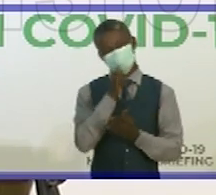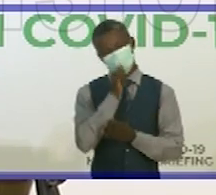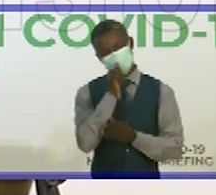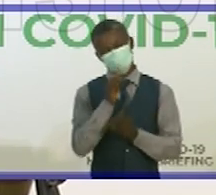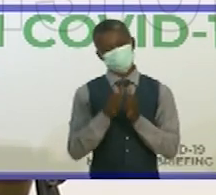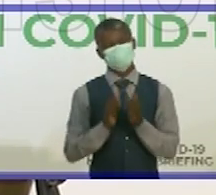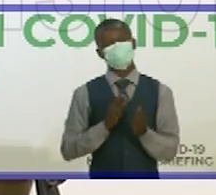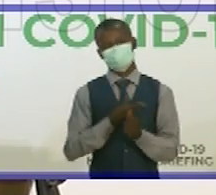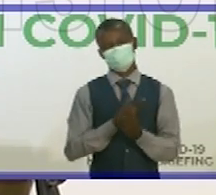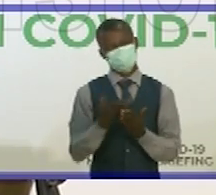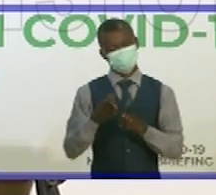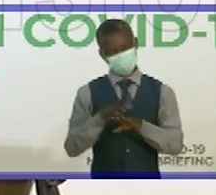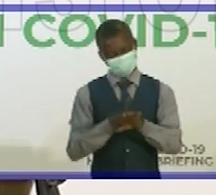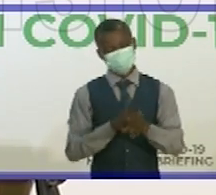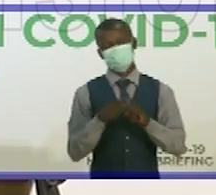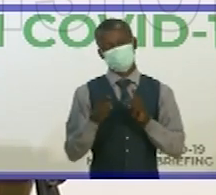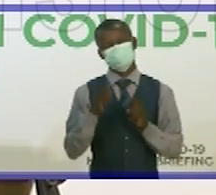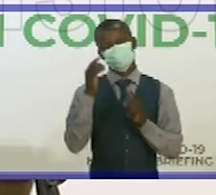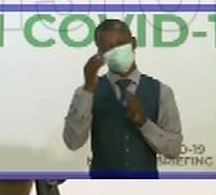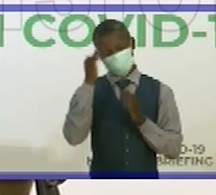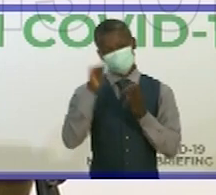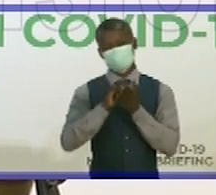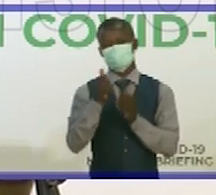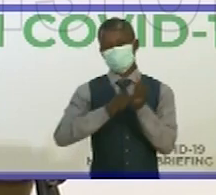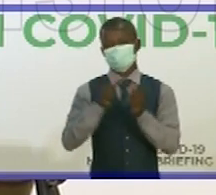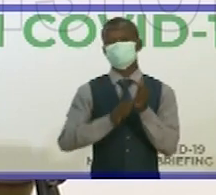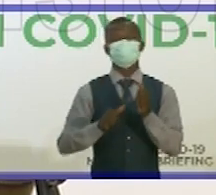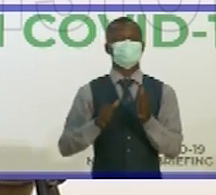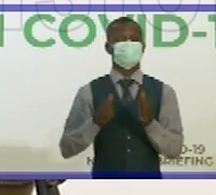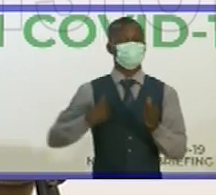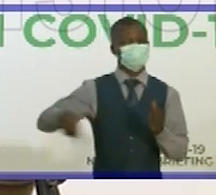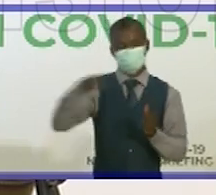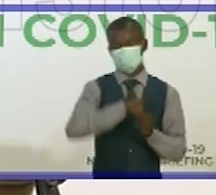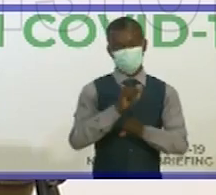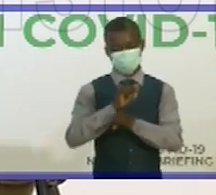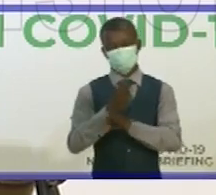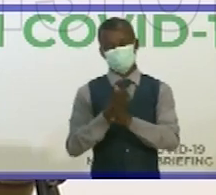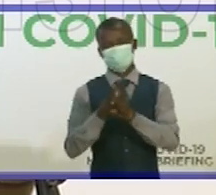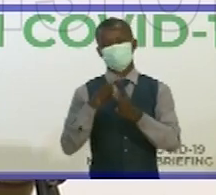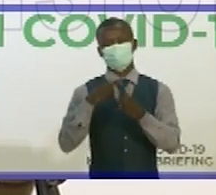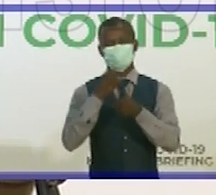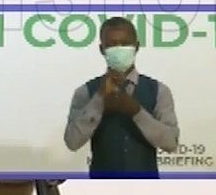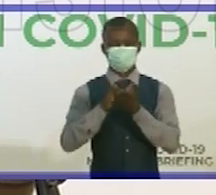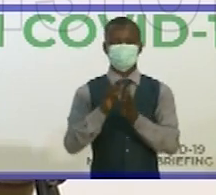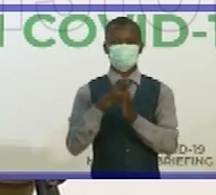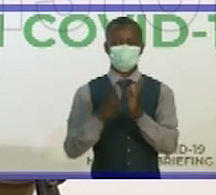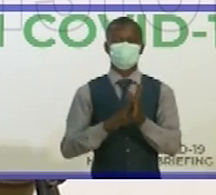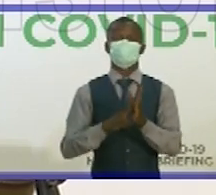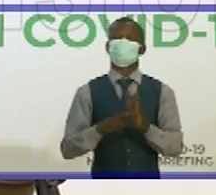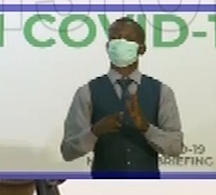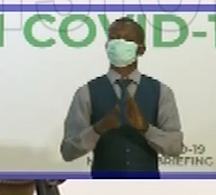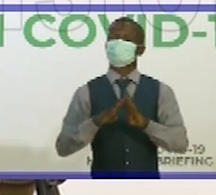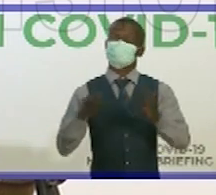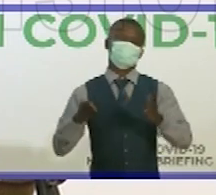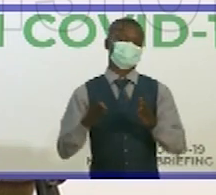things have been a bit slow, but everybody's hands on deck to make results available quicker to everyone that needs